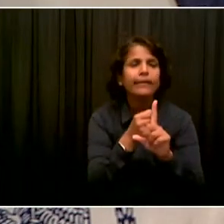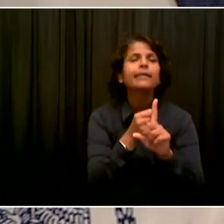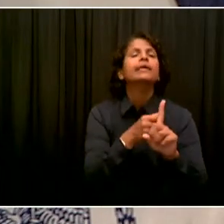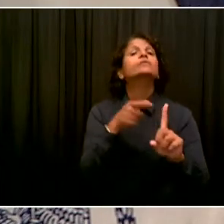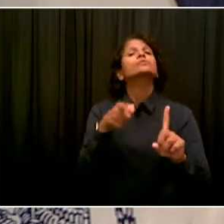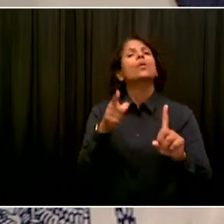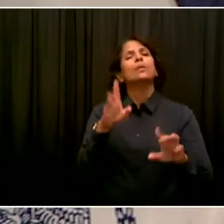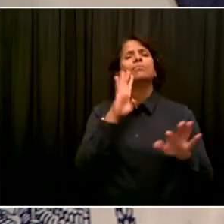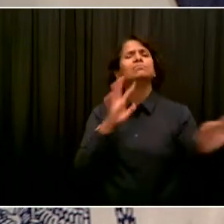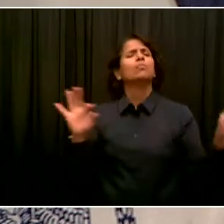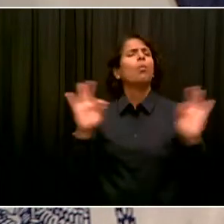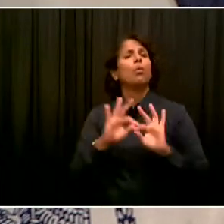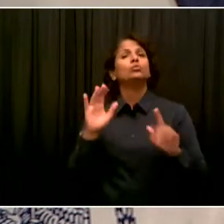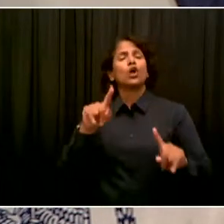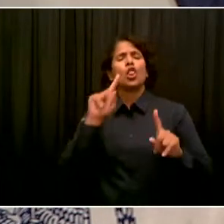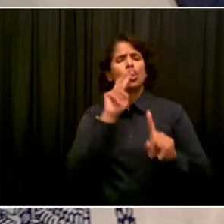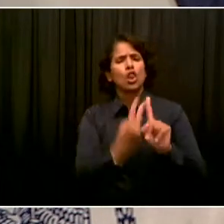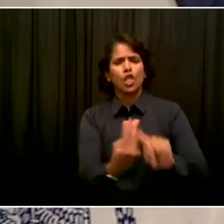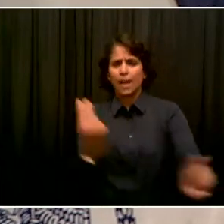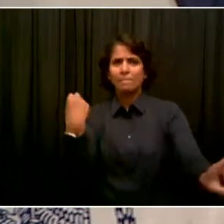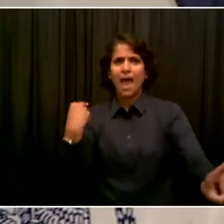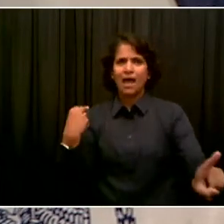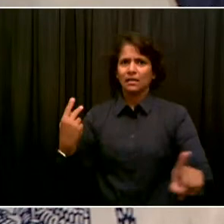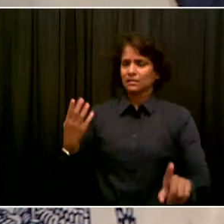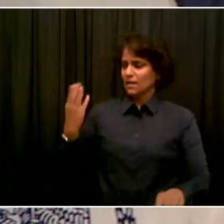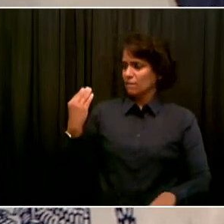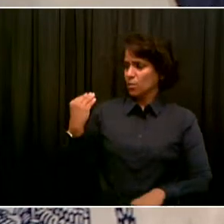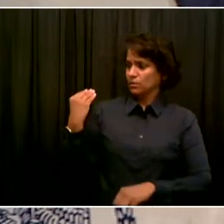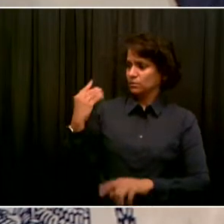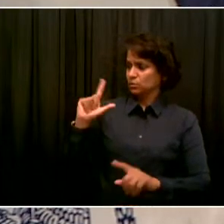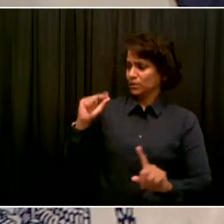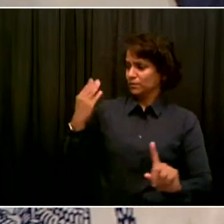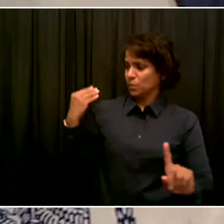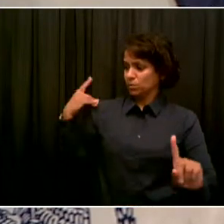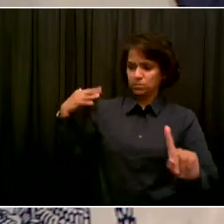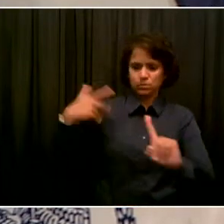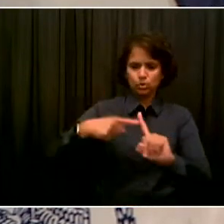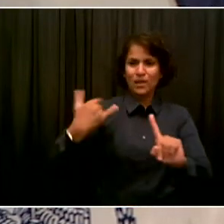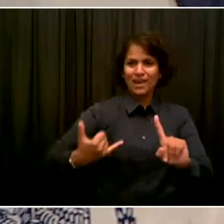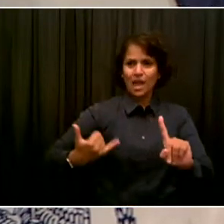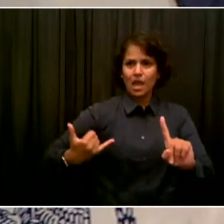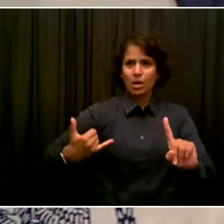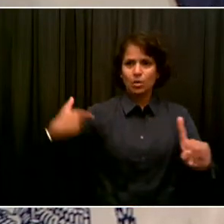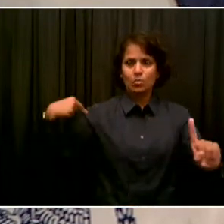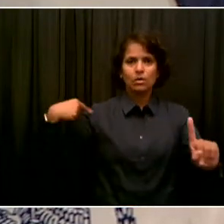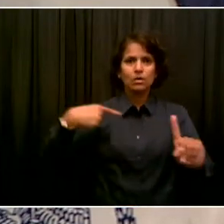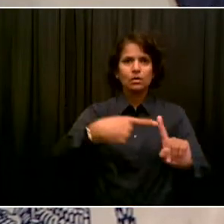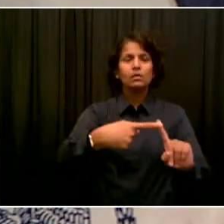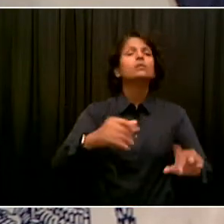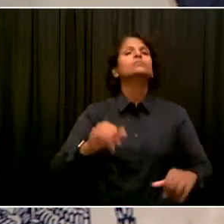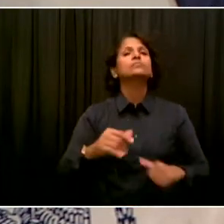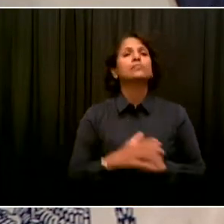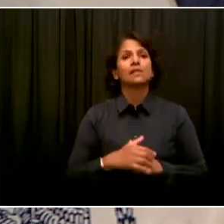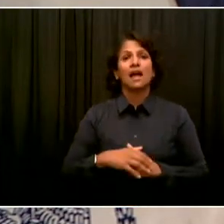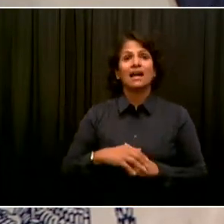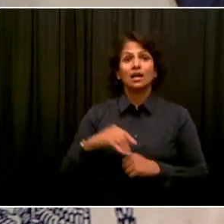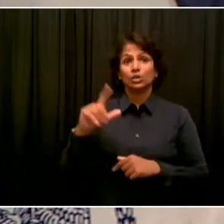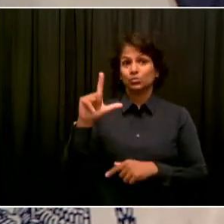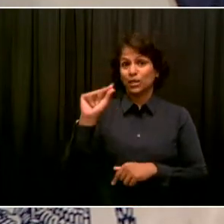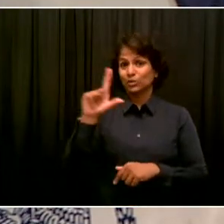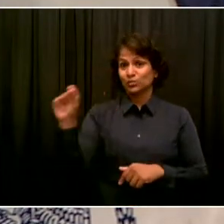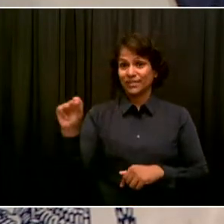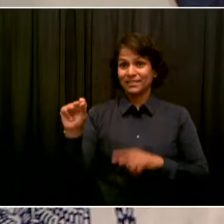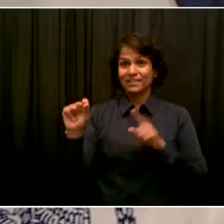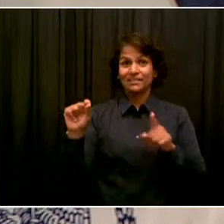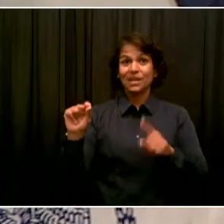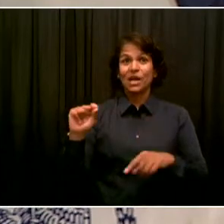what you see. 2020, 2021 are massively affected by pandemic. And it's